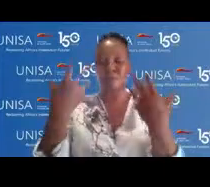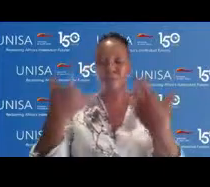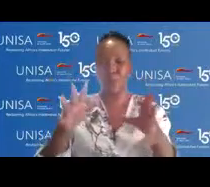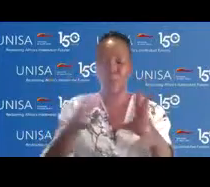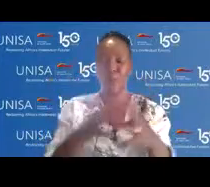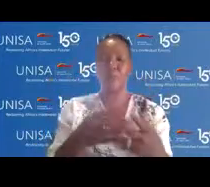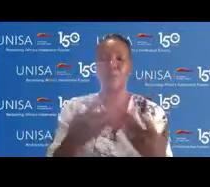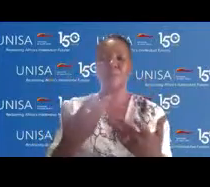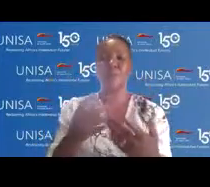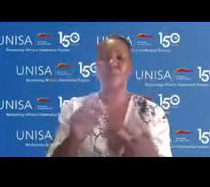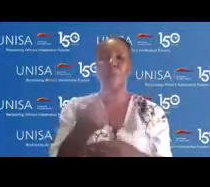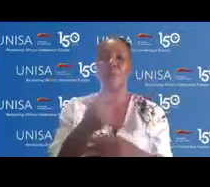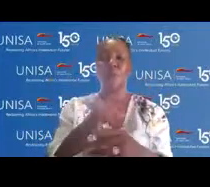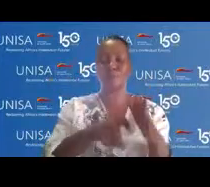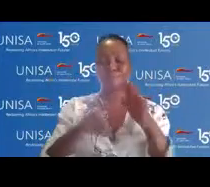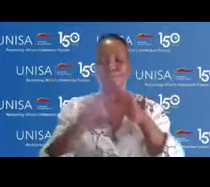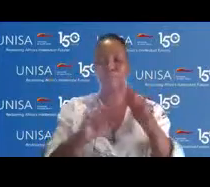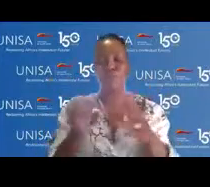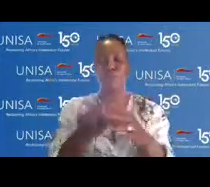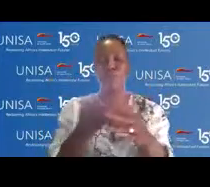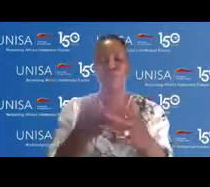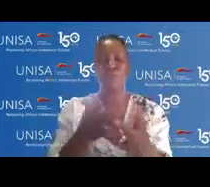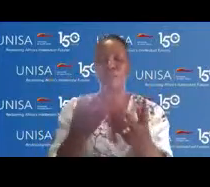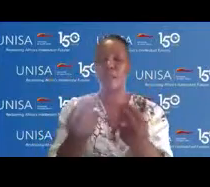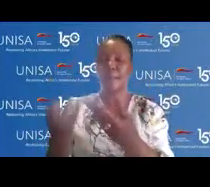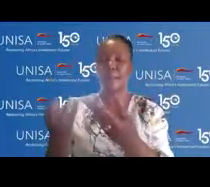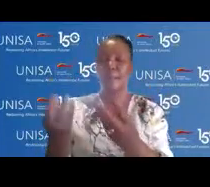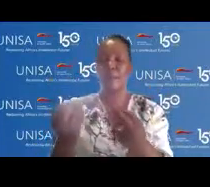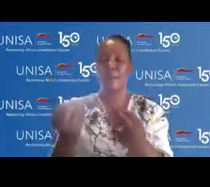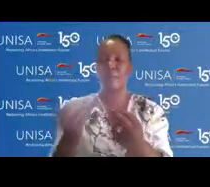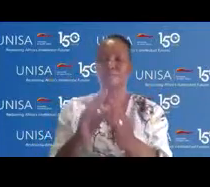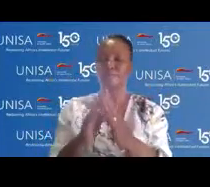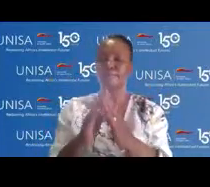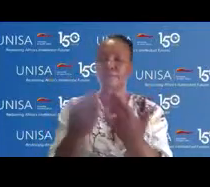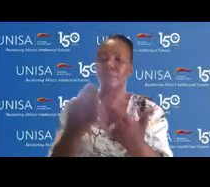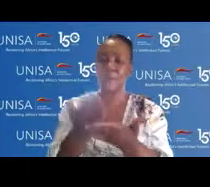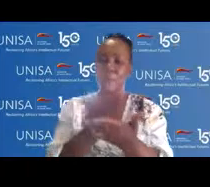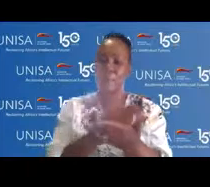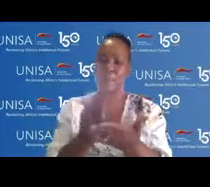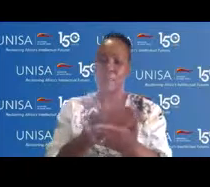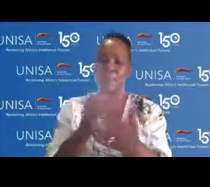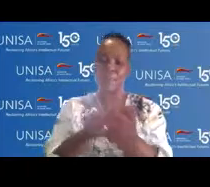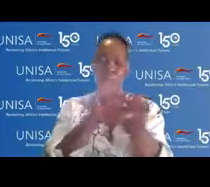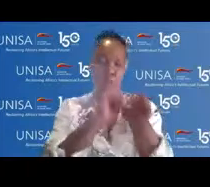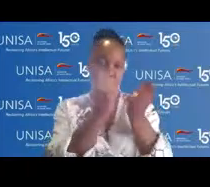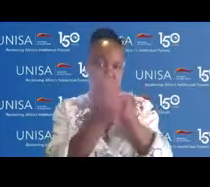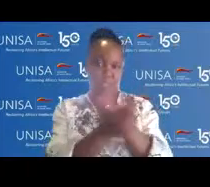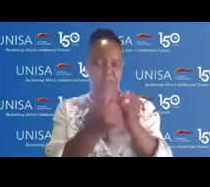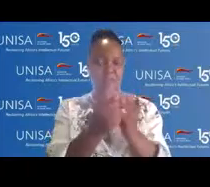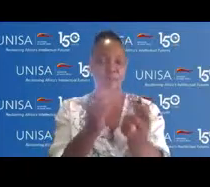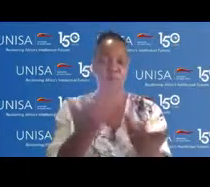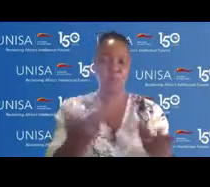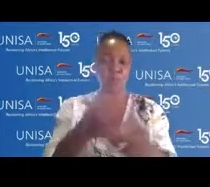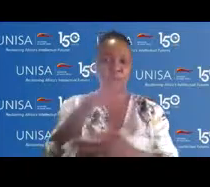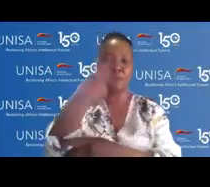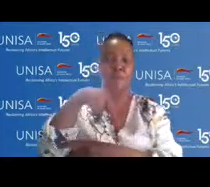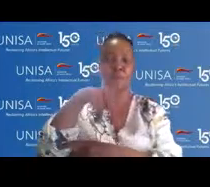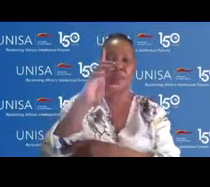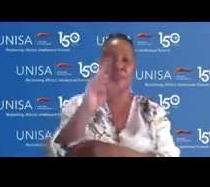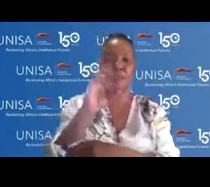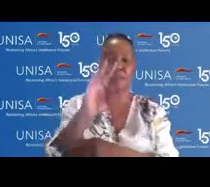will have the number of pages that you scanned in. You click done, and it converts it to a PDF. Then you click on Upload